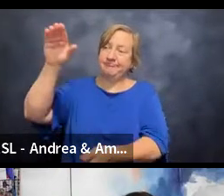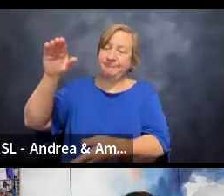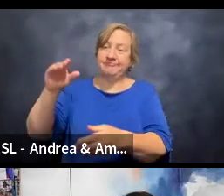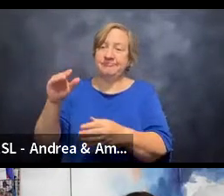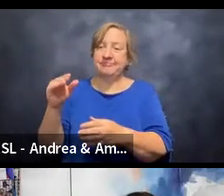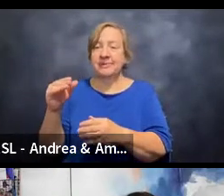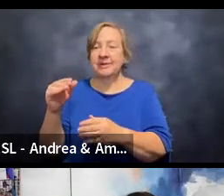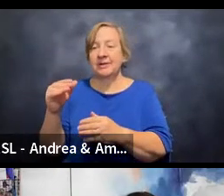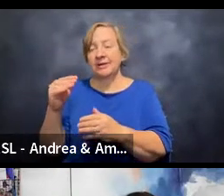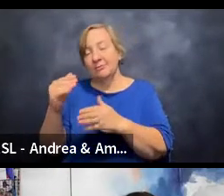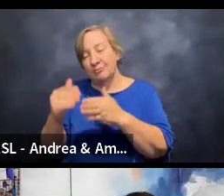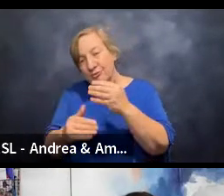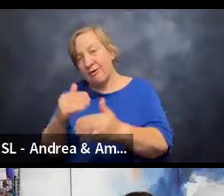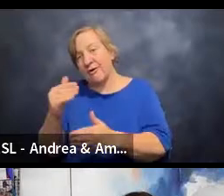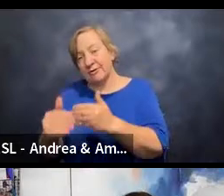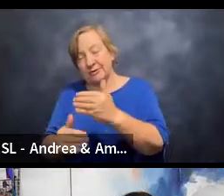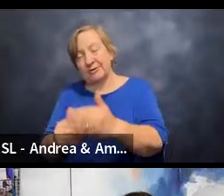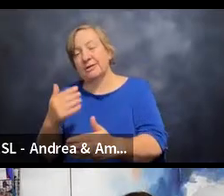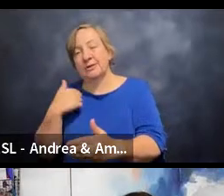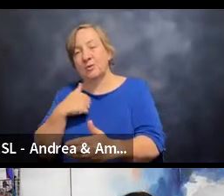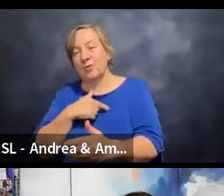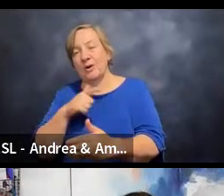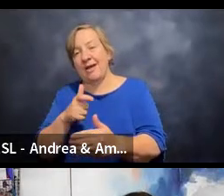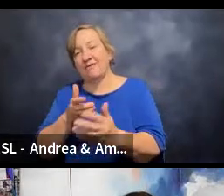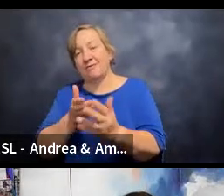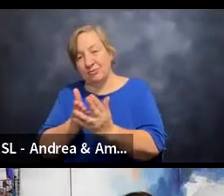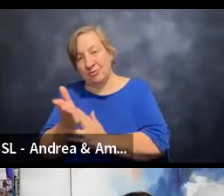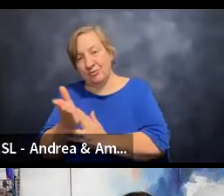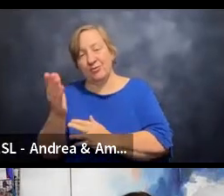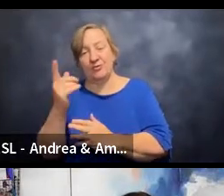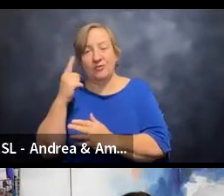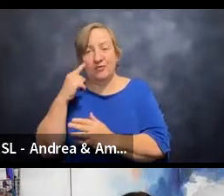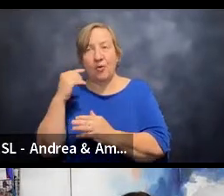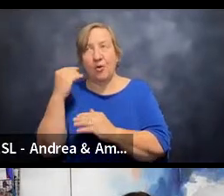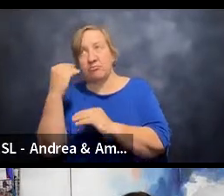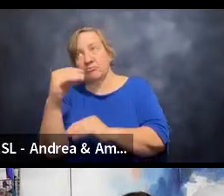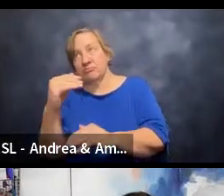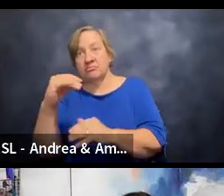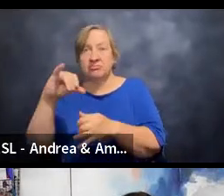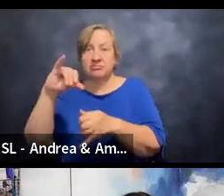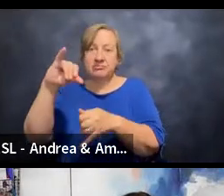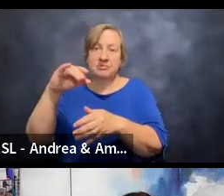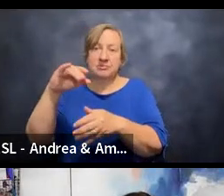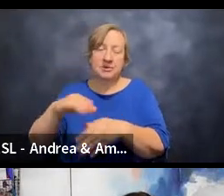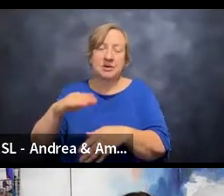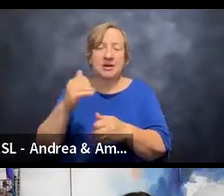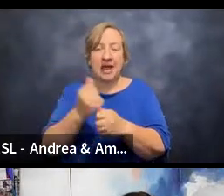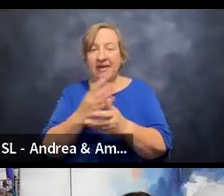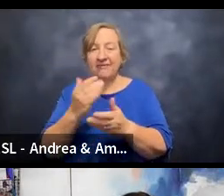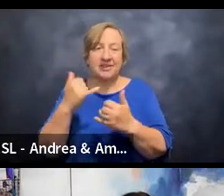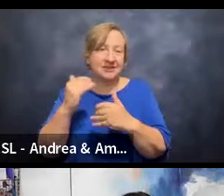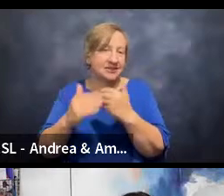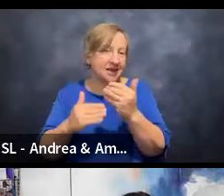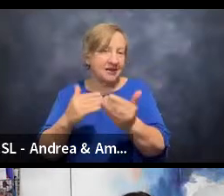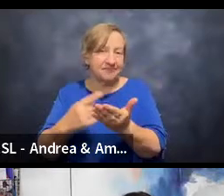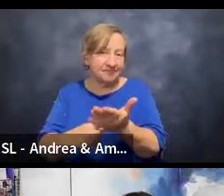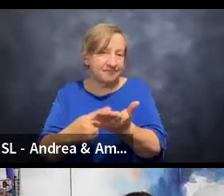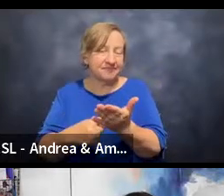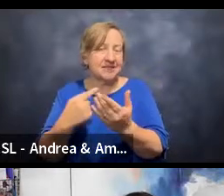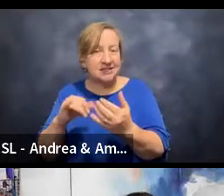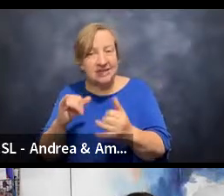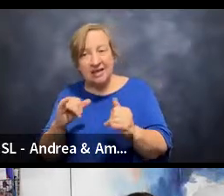restrictive process that we must go through. So all of those things are still moving forward. Conversations are being